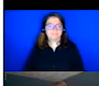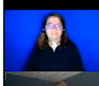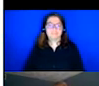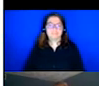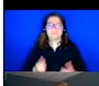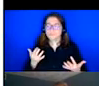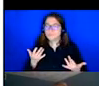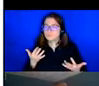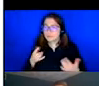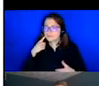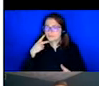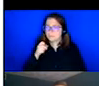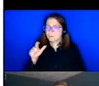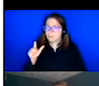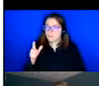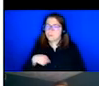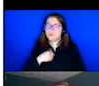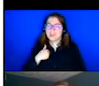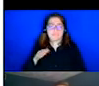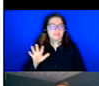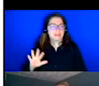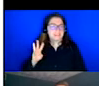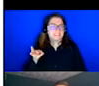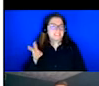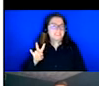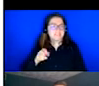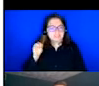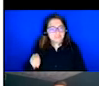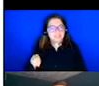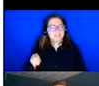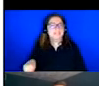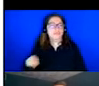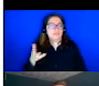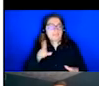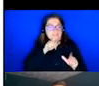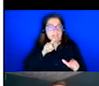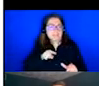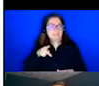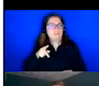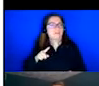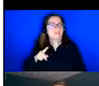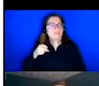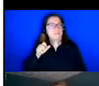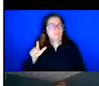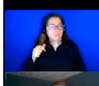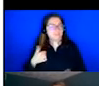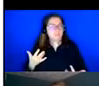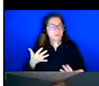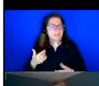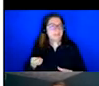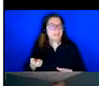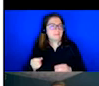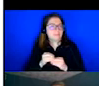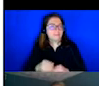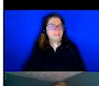waiting a little bit we have about 67% of you fill out the poll, so I'll just take a little bit more as well. But I do want to highlight a